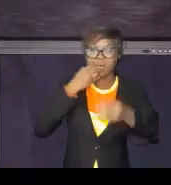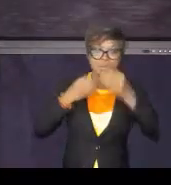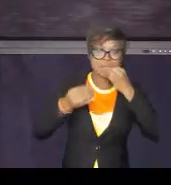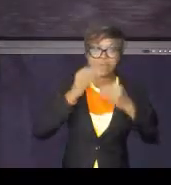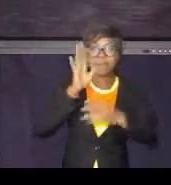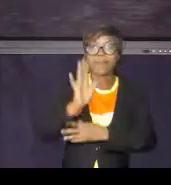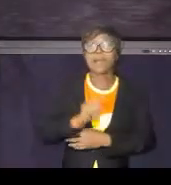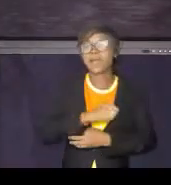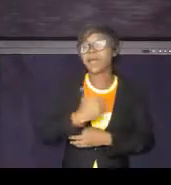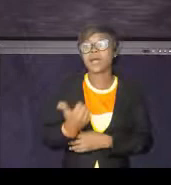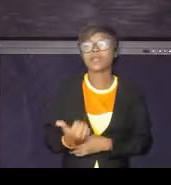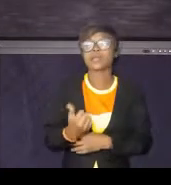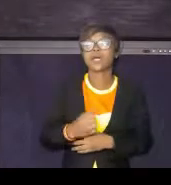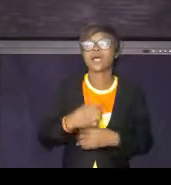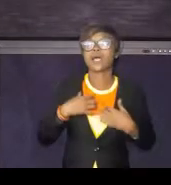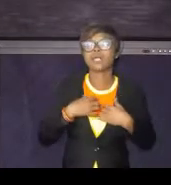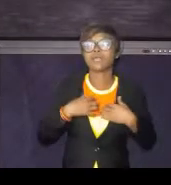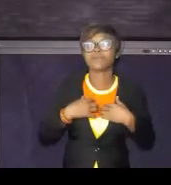another animal.